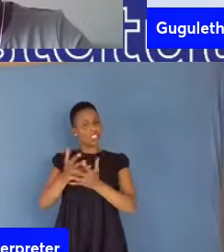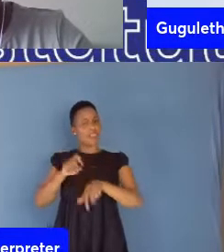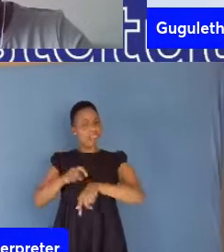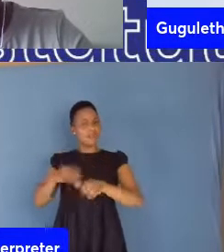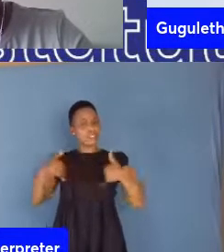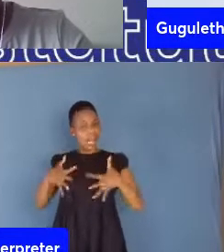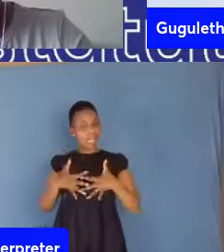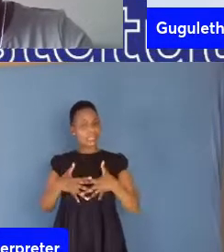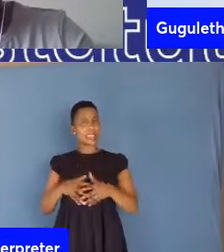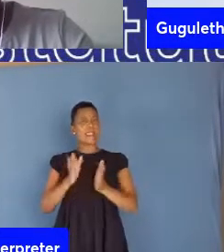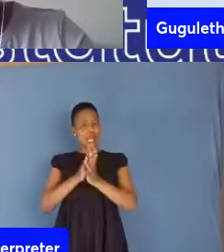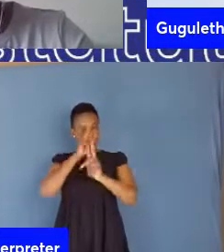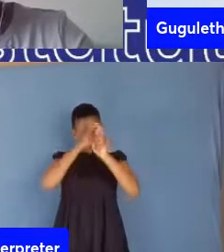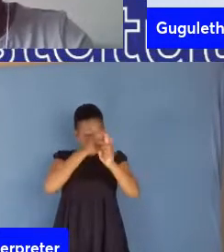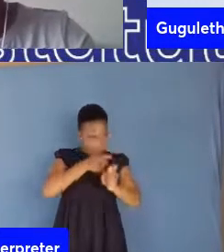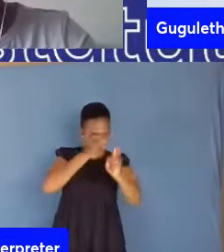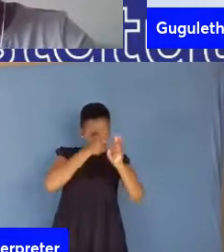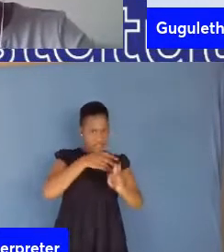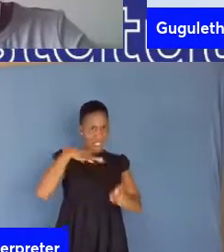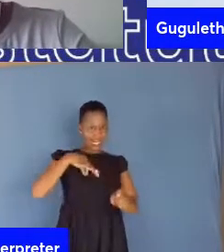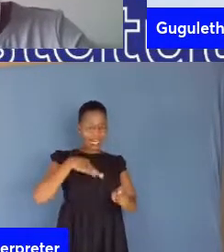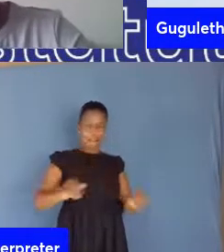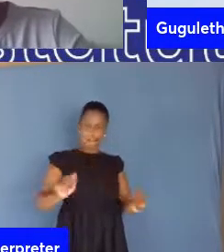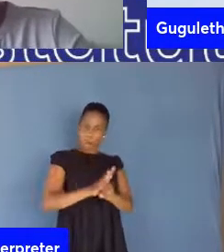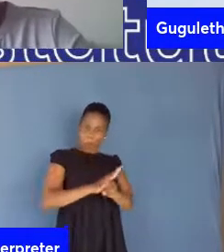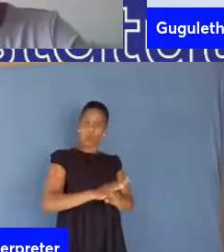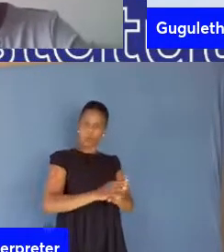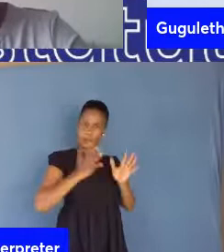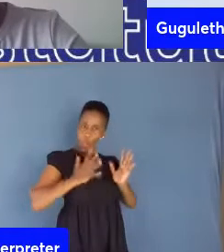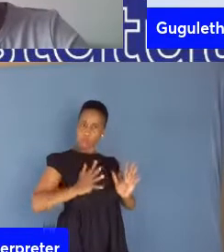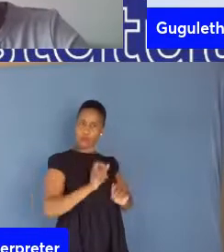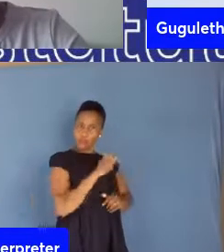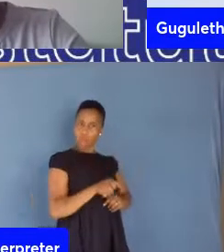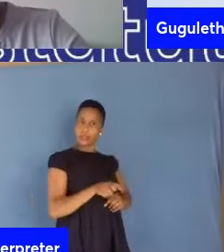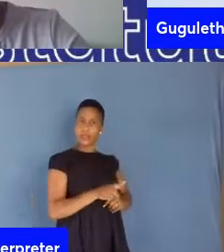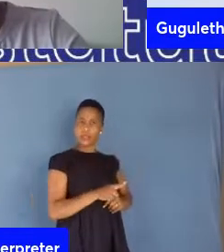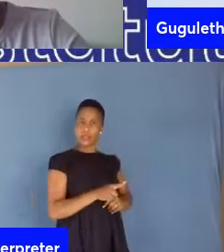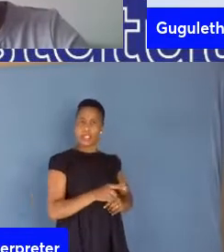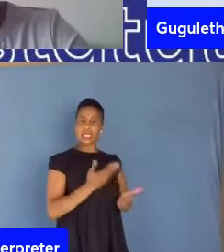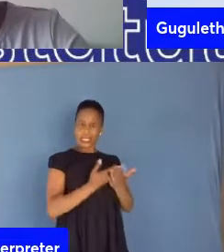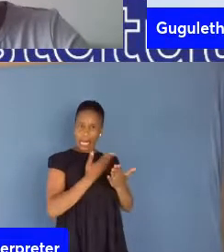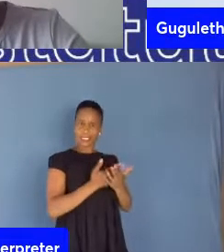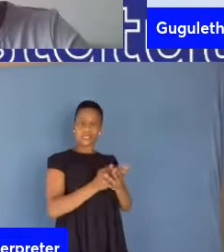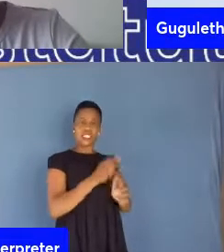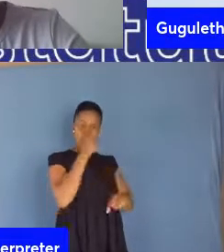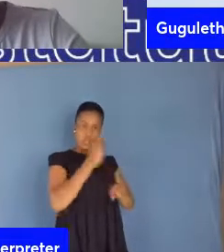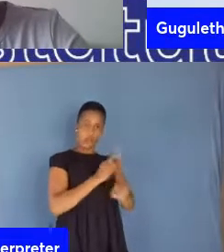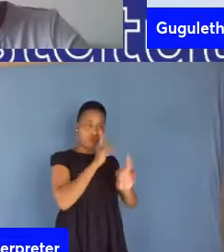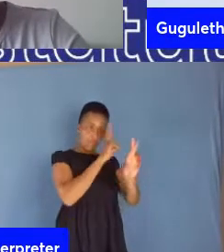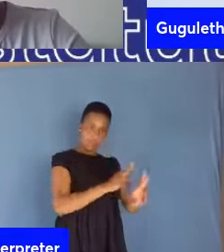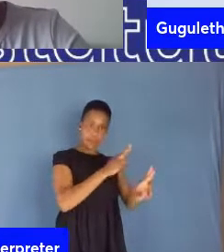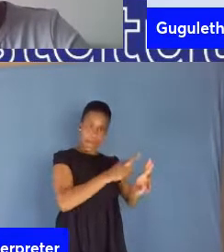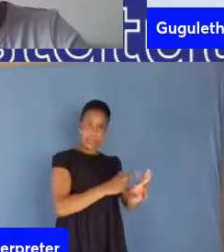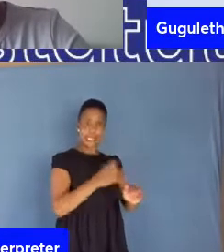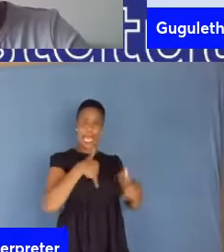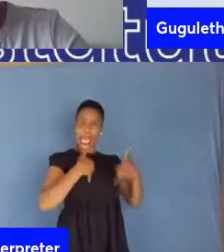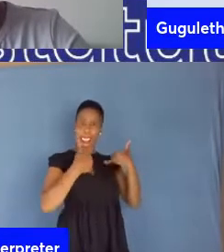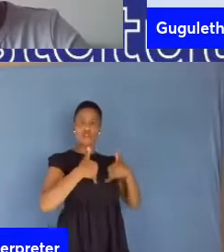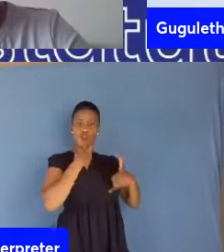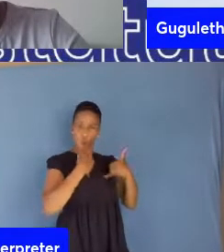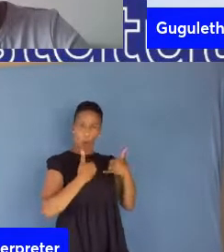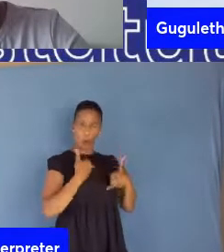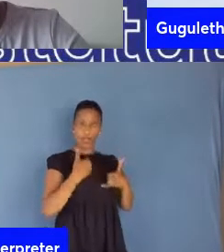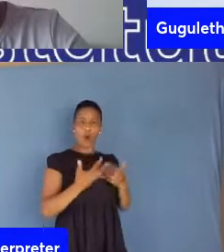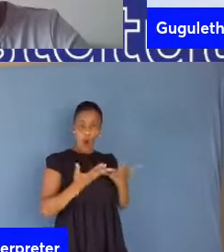recognize a girl as a fully fledged human being who's worthy of respect, who enjoys or who should enjoy the